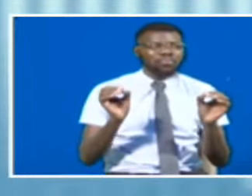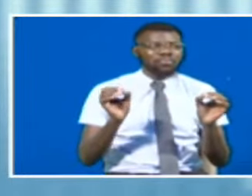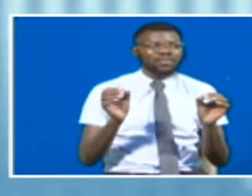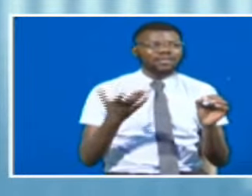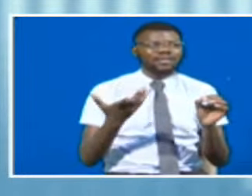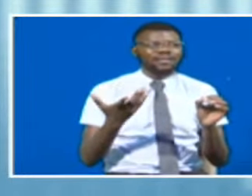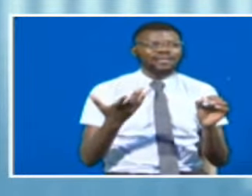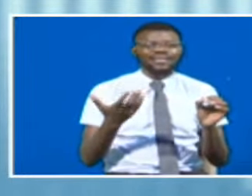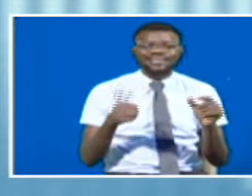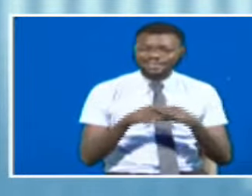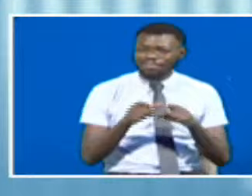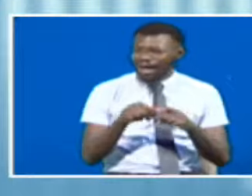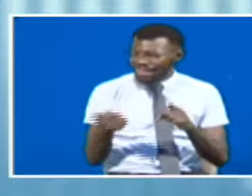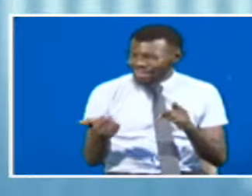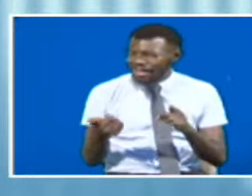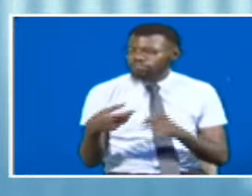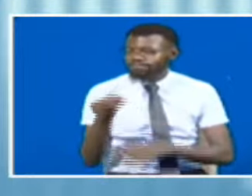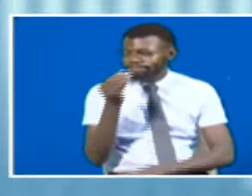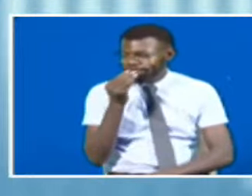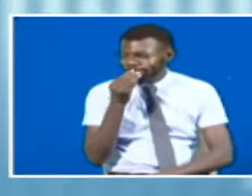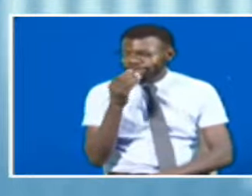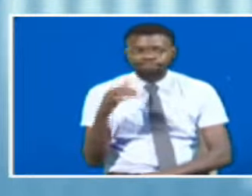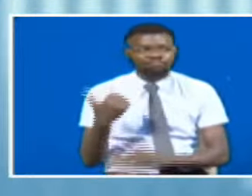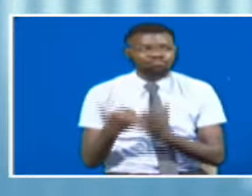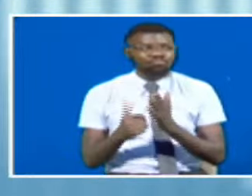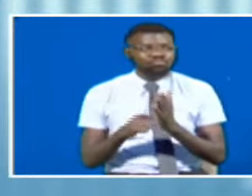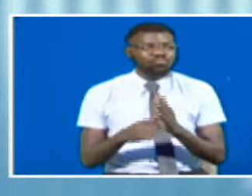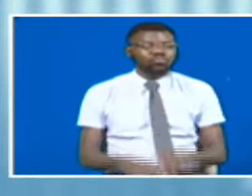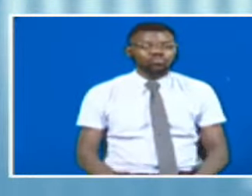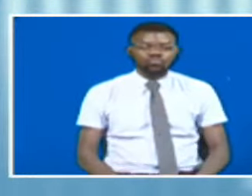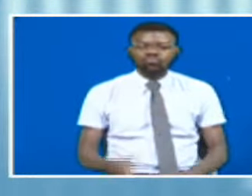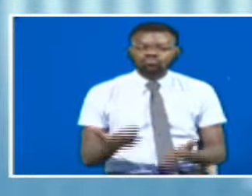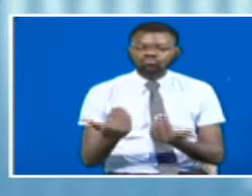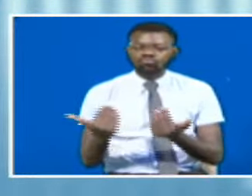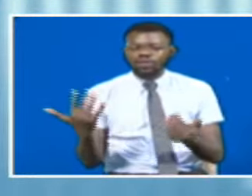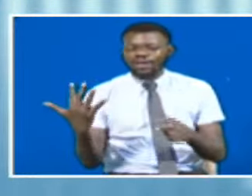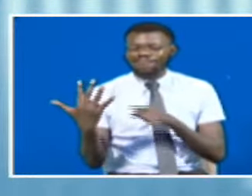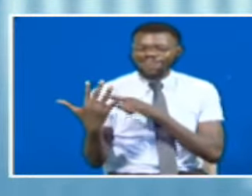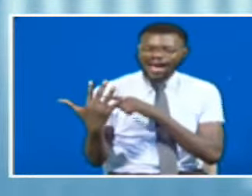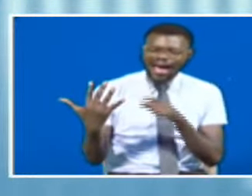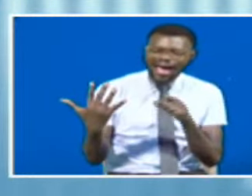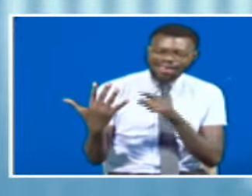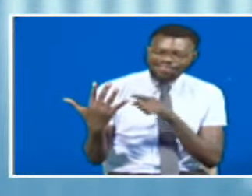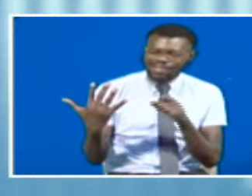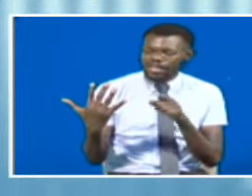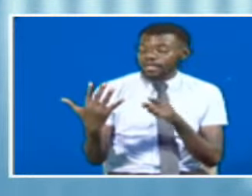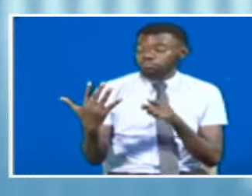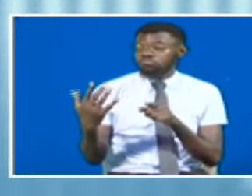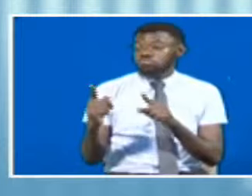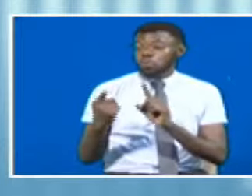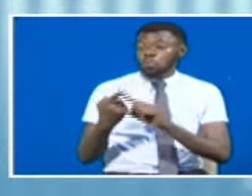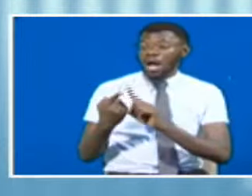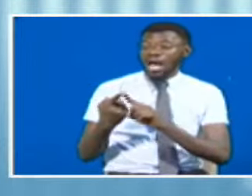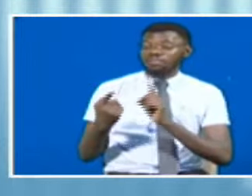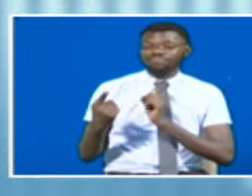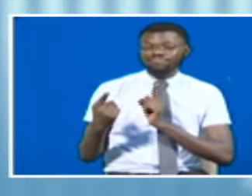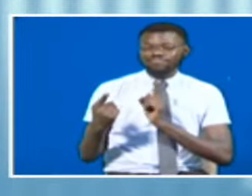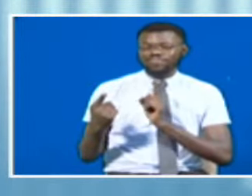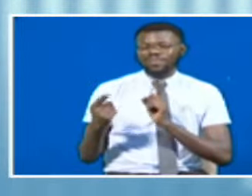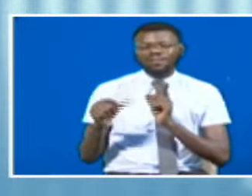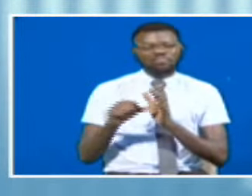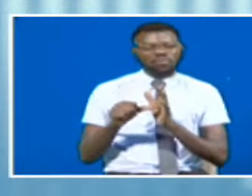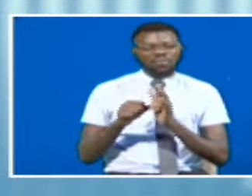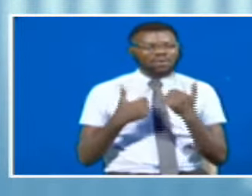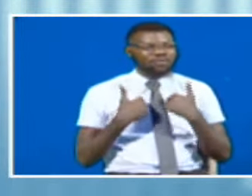and overnutrition. Almost one in every five children under 5 years is stunted. 26% of the